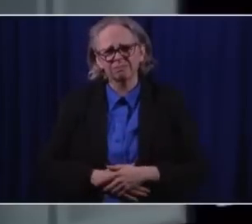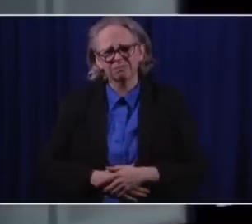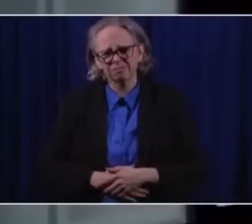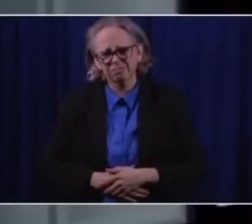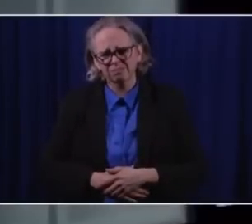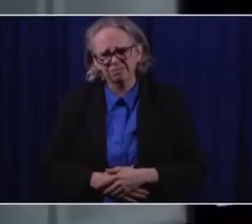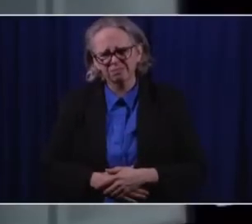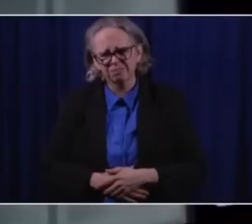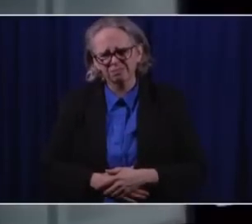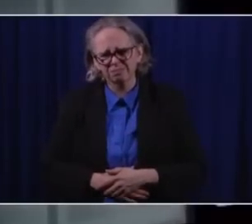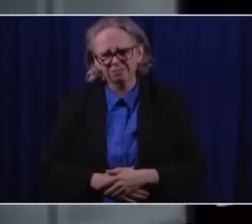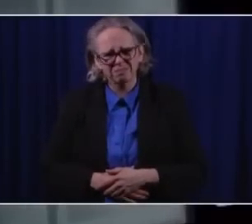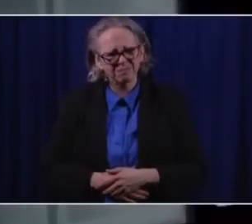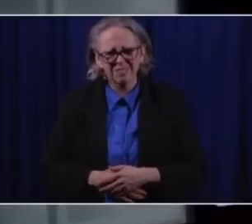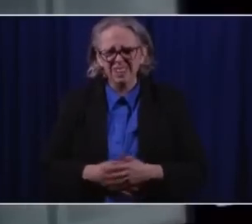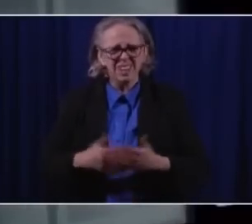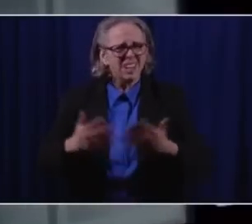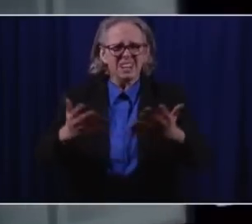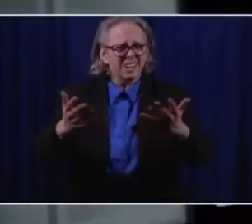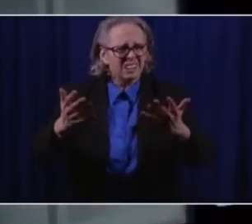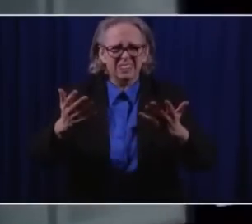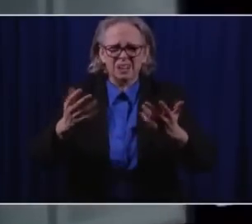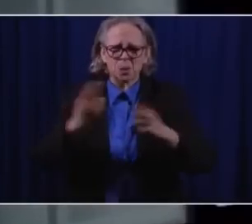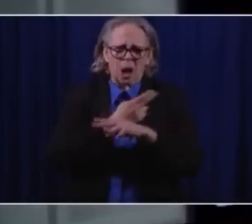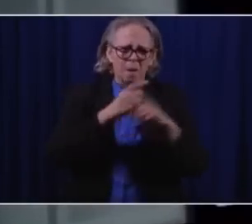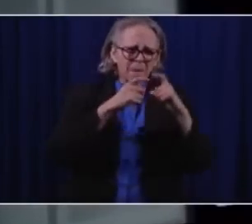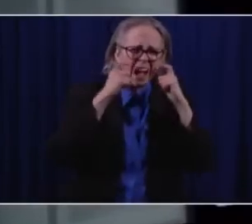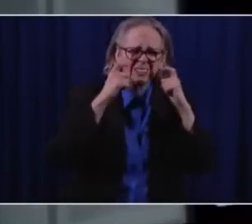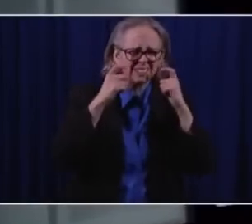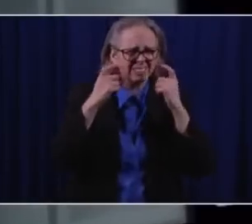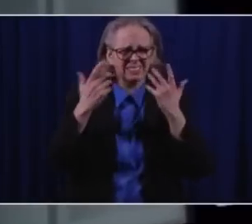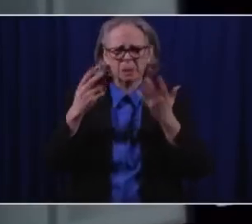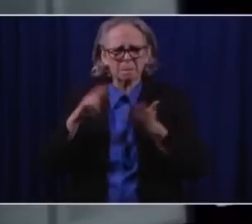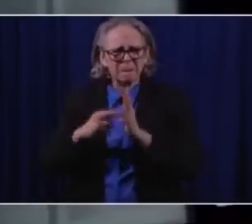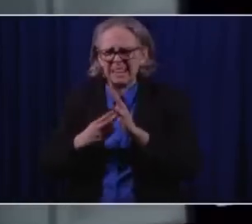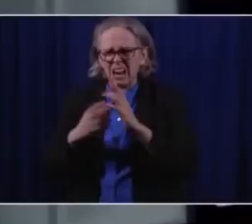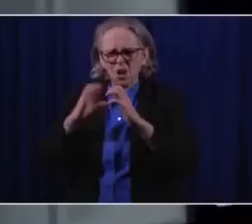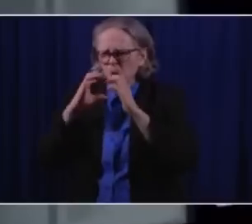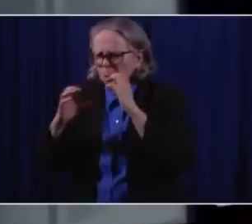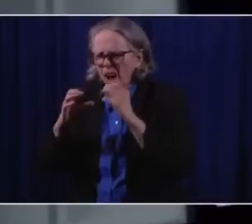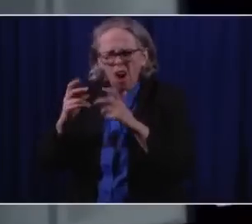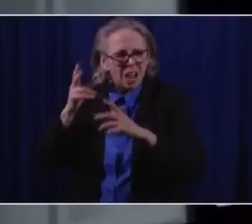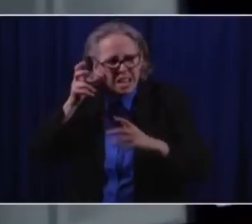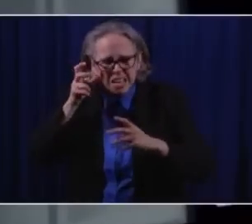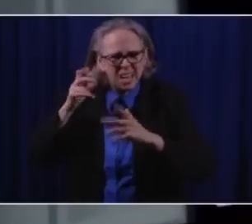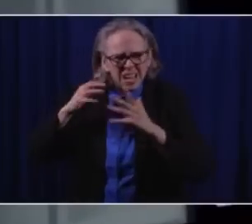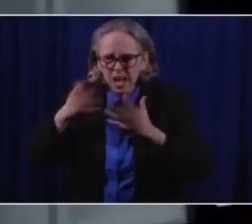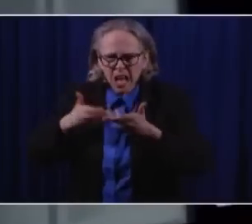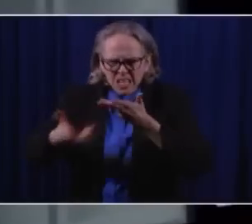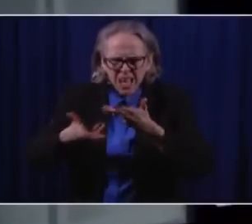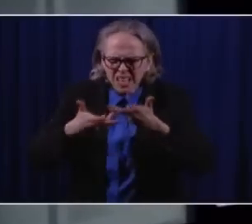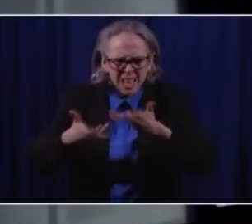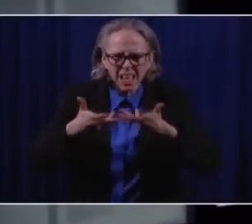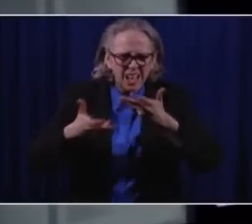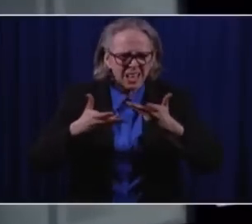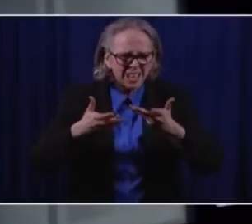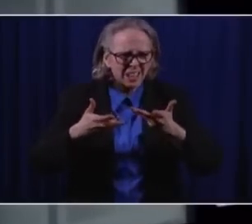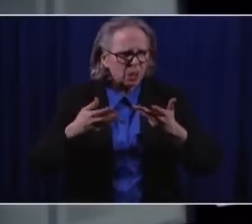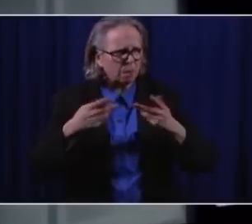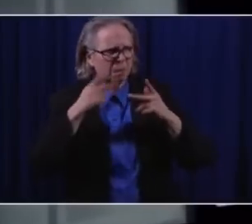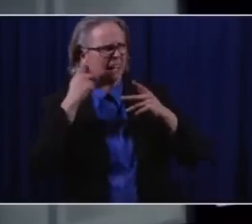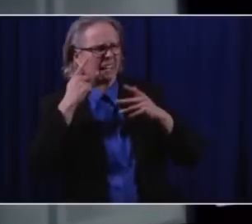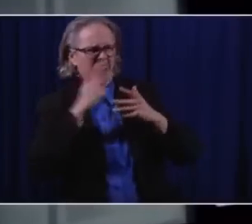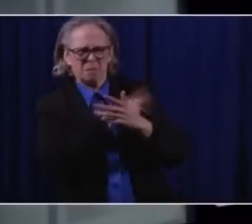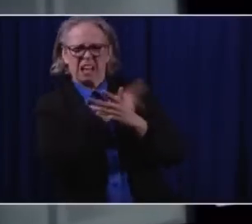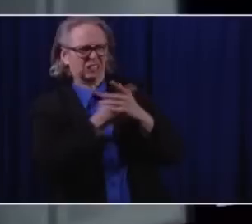PPE. Patients are looking up in their beds and they're seeing people come with hazmat suits on, and a lot of patients don't know why they're here or what they're